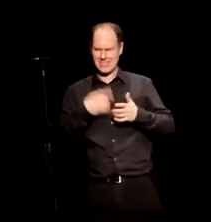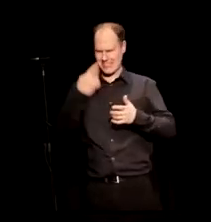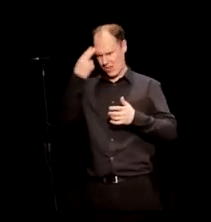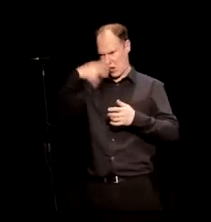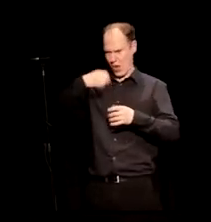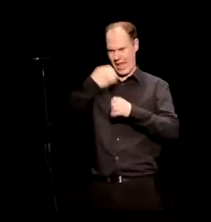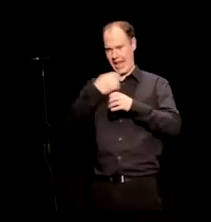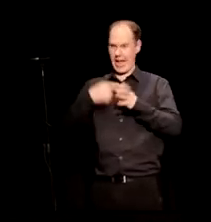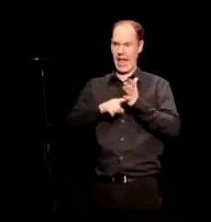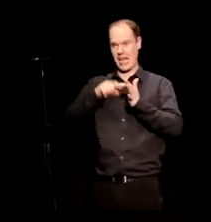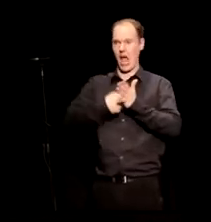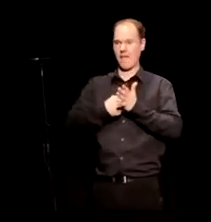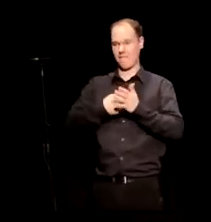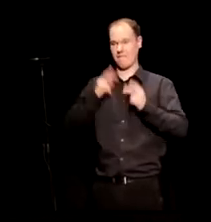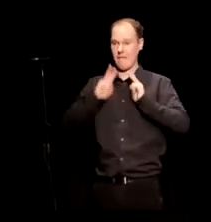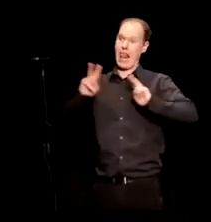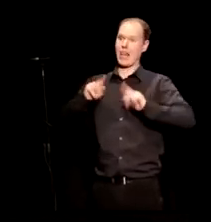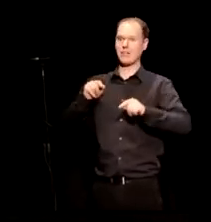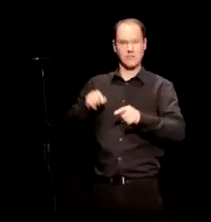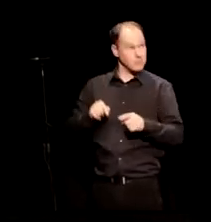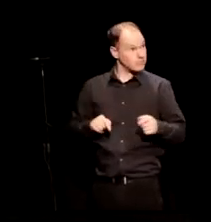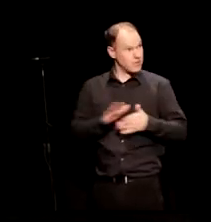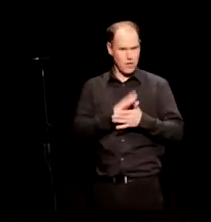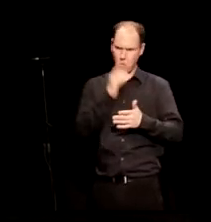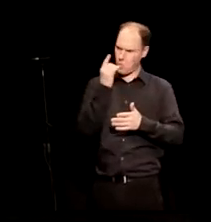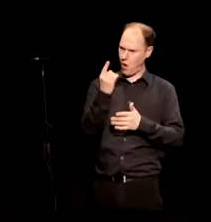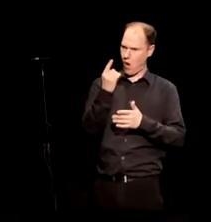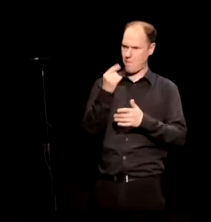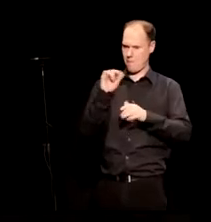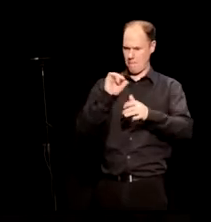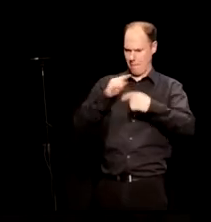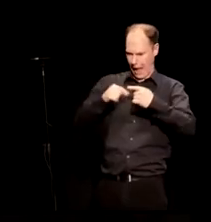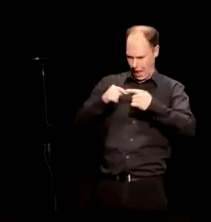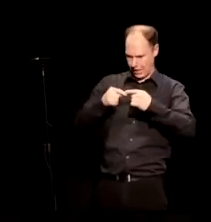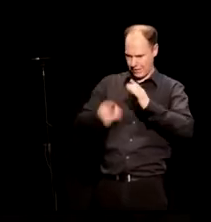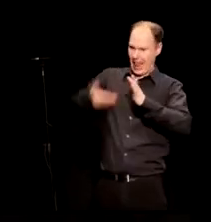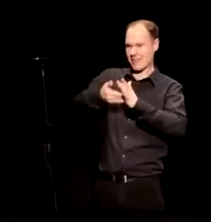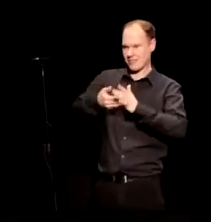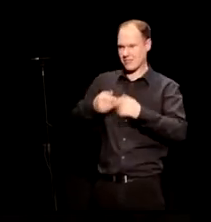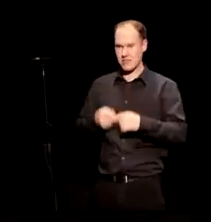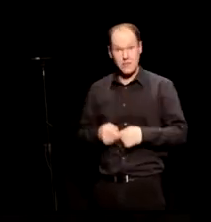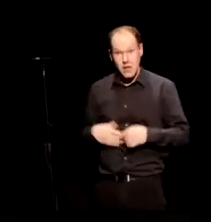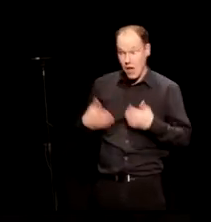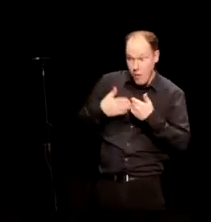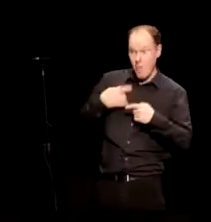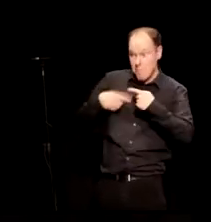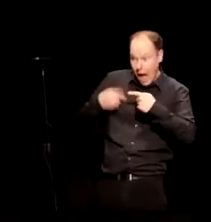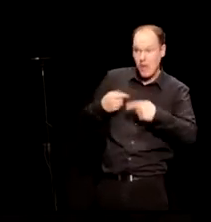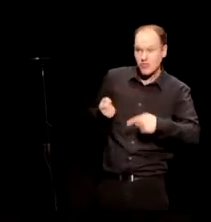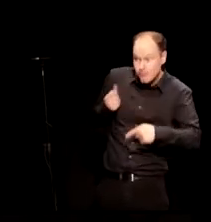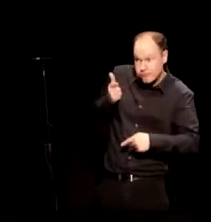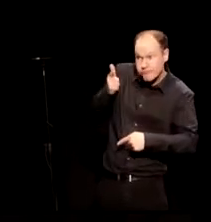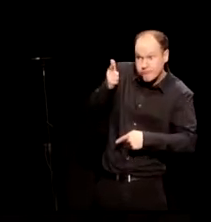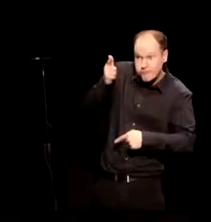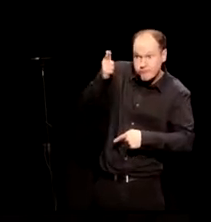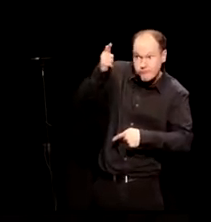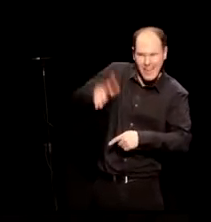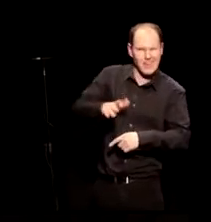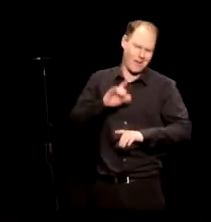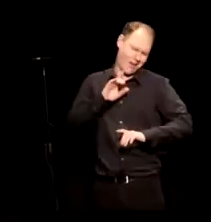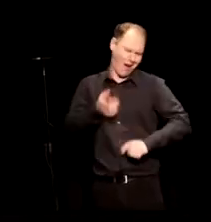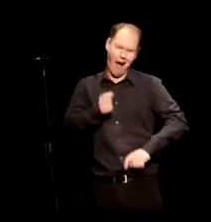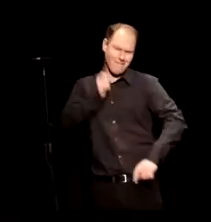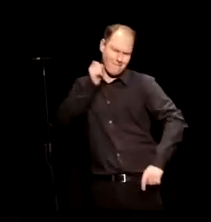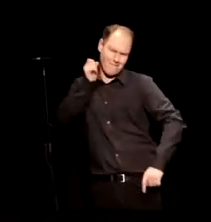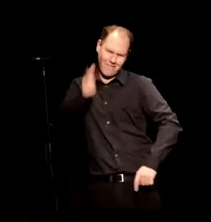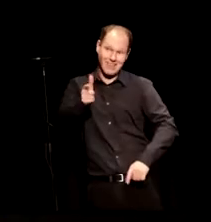Gatorville 100 miles yet? No. Gatorville 1 mile and some more. Some more miles? Come on, it can't be much farther. Look,